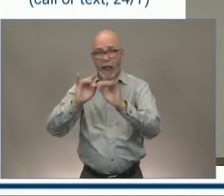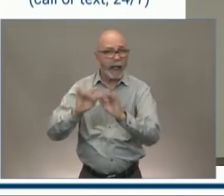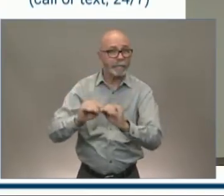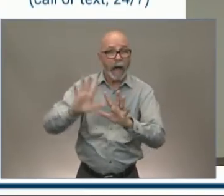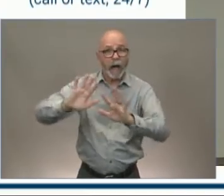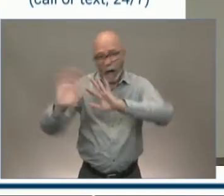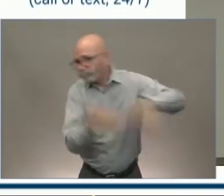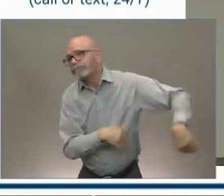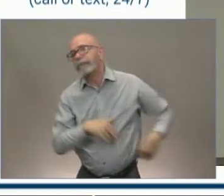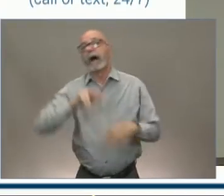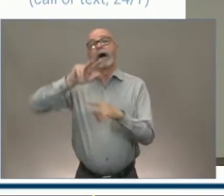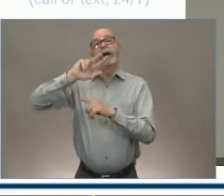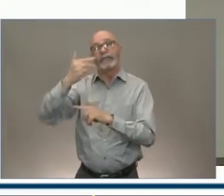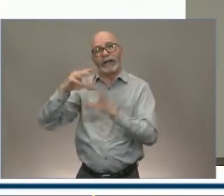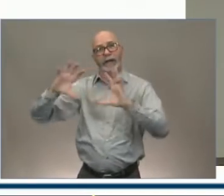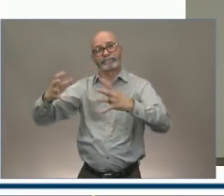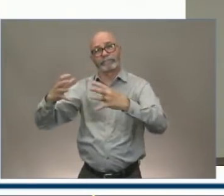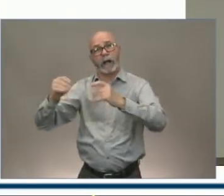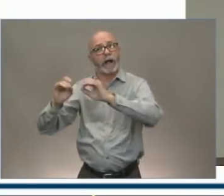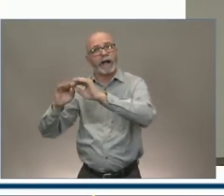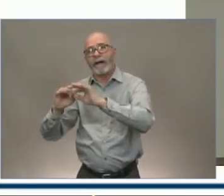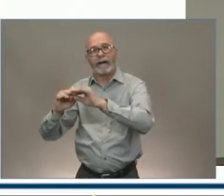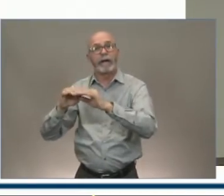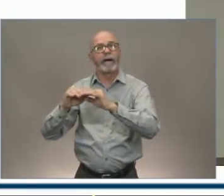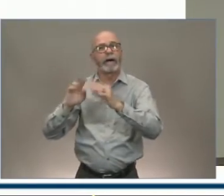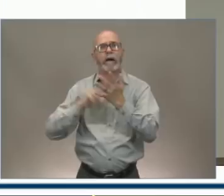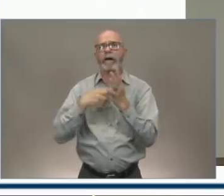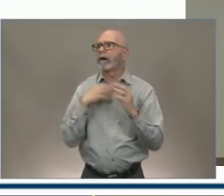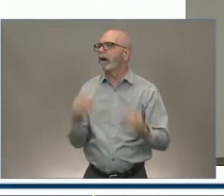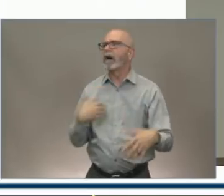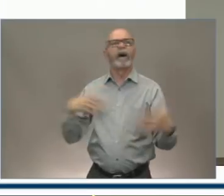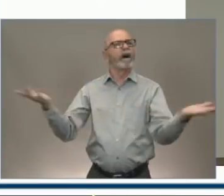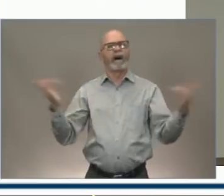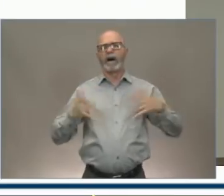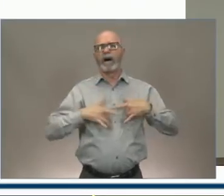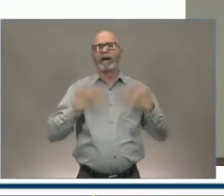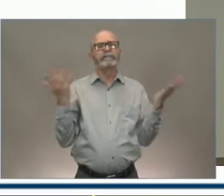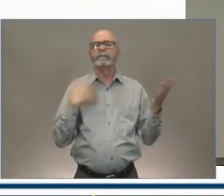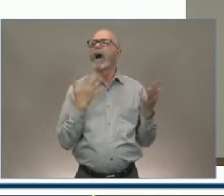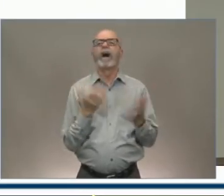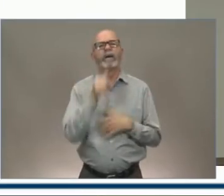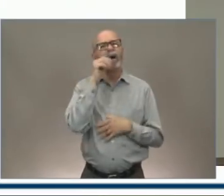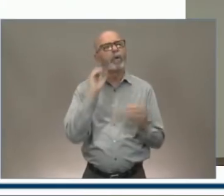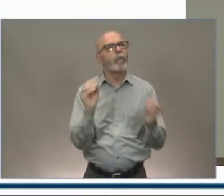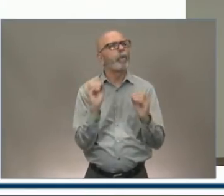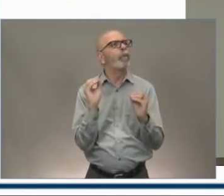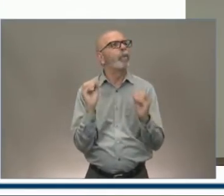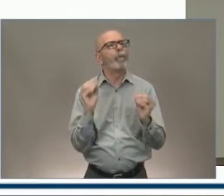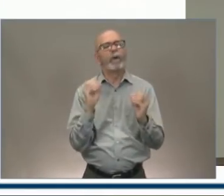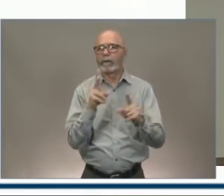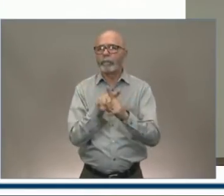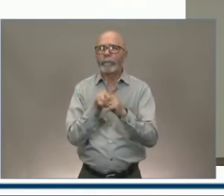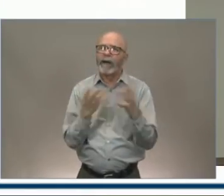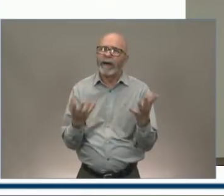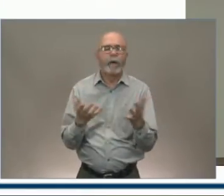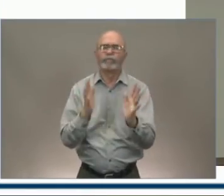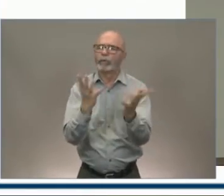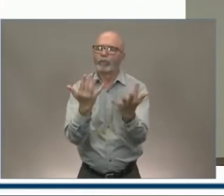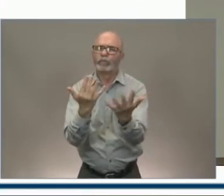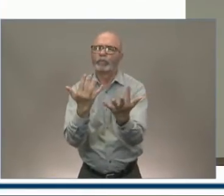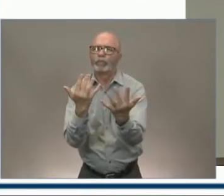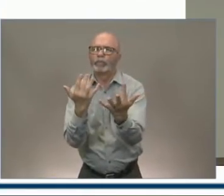appointments. We have a measured and steady approach to getting vaccine in arms, but we're also doing that as fast as